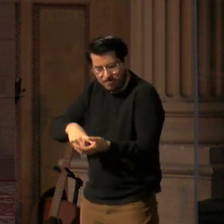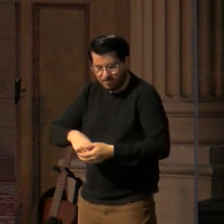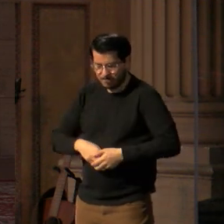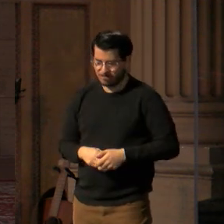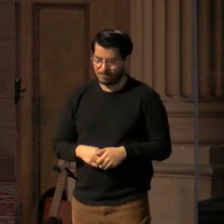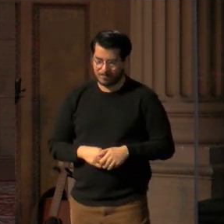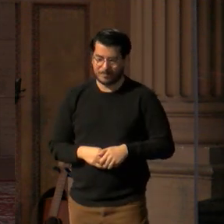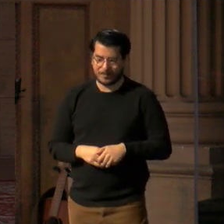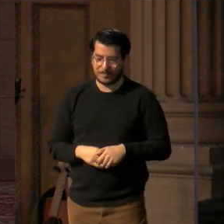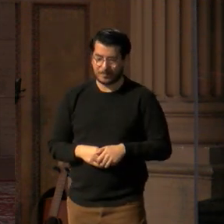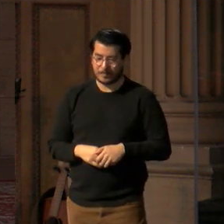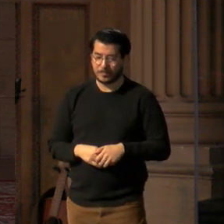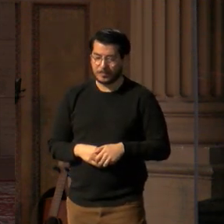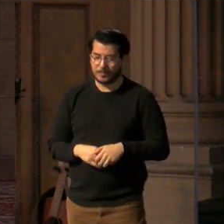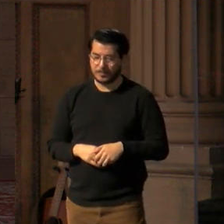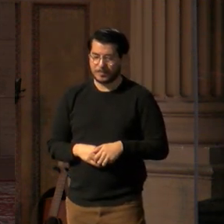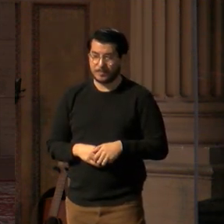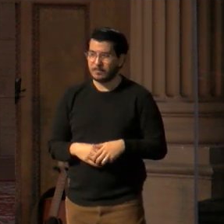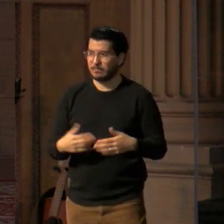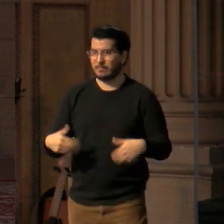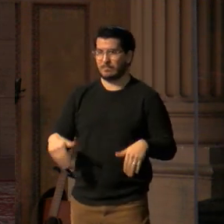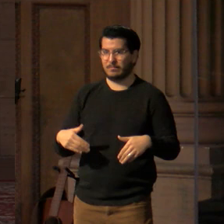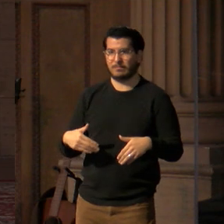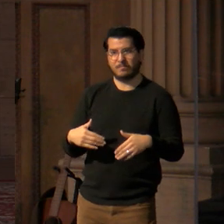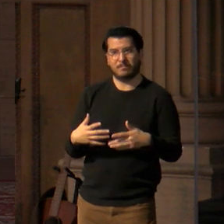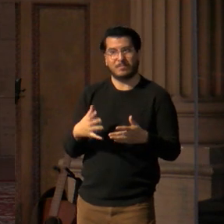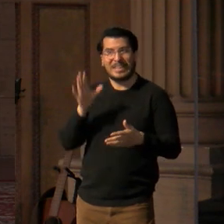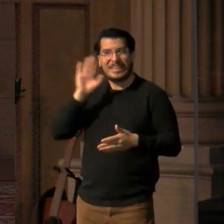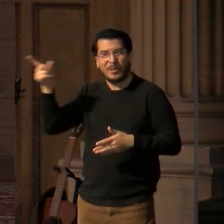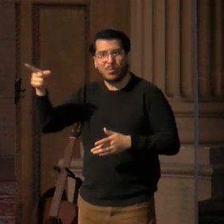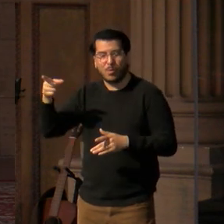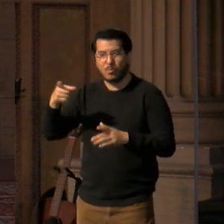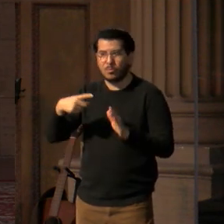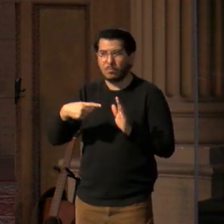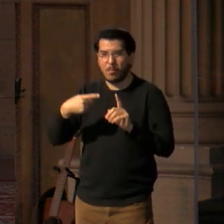He points out all the ways that his grace had worked in our lives.